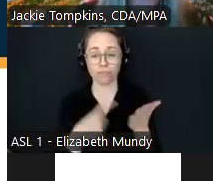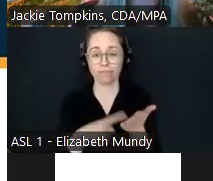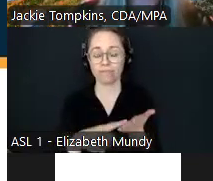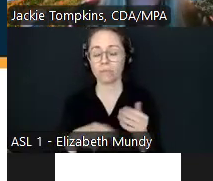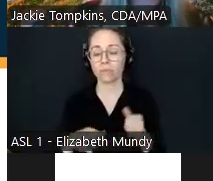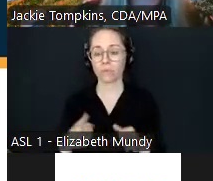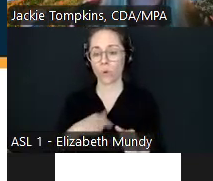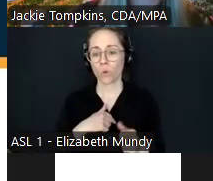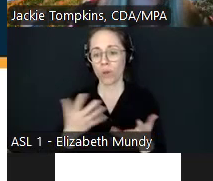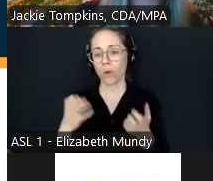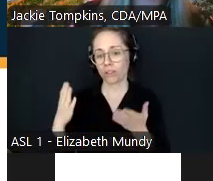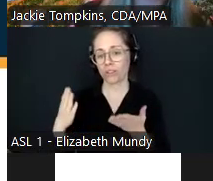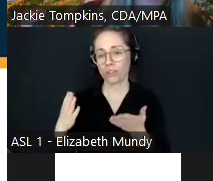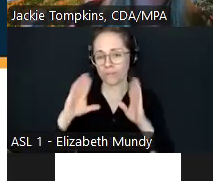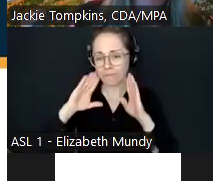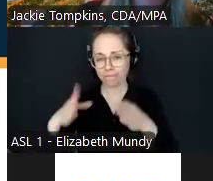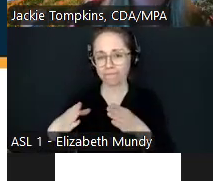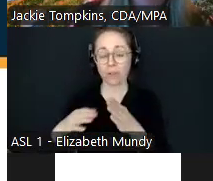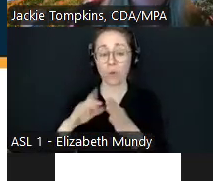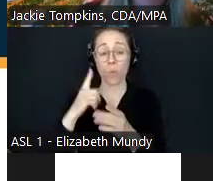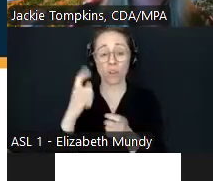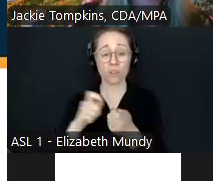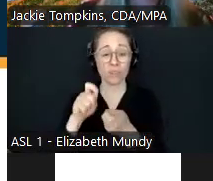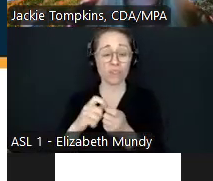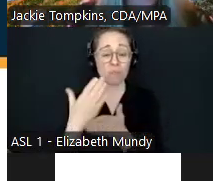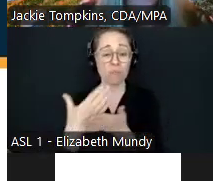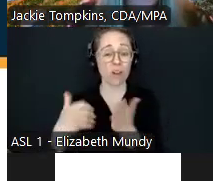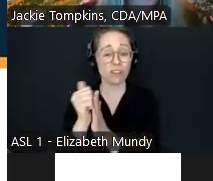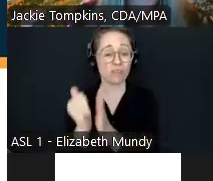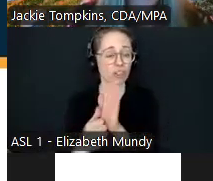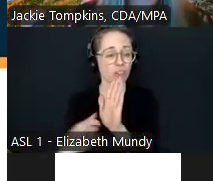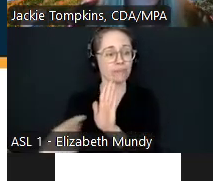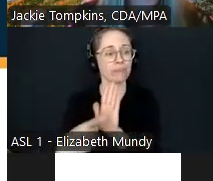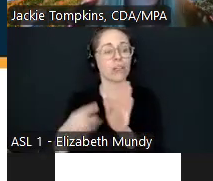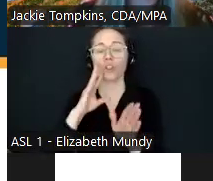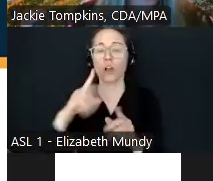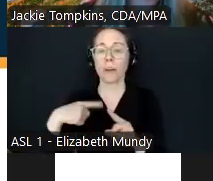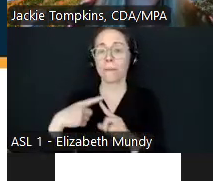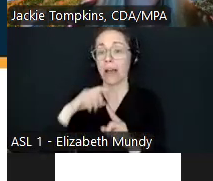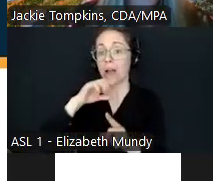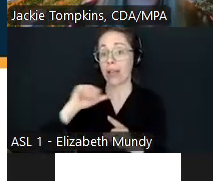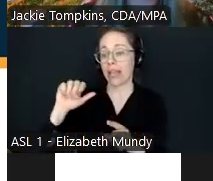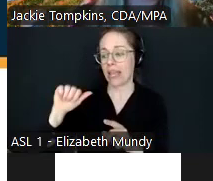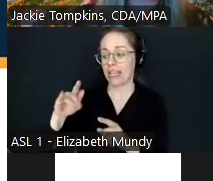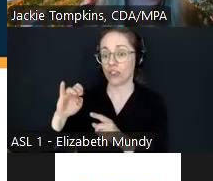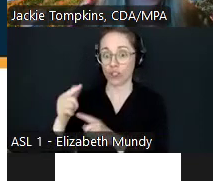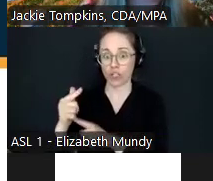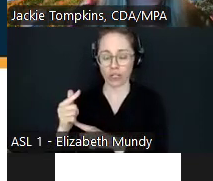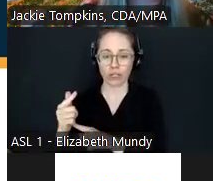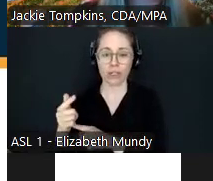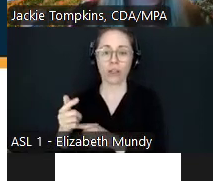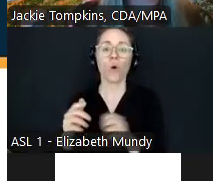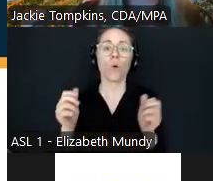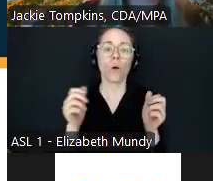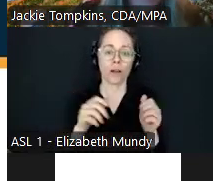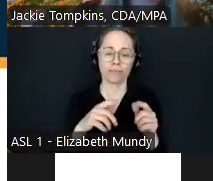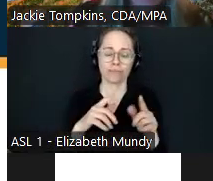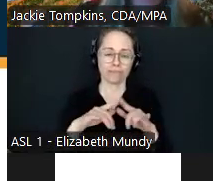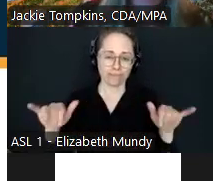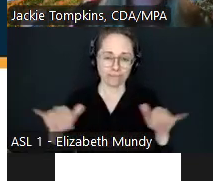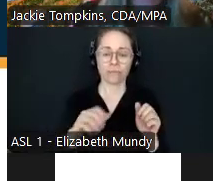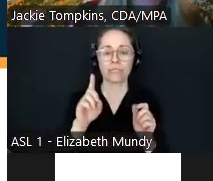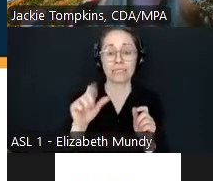a dedicated segment of the agenda where we talk about aging and aligning aging and disability. And then